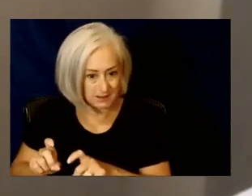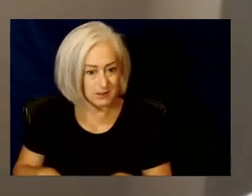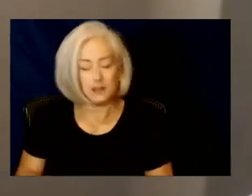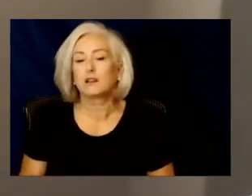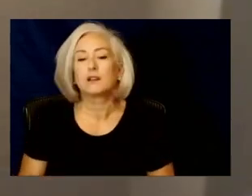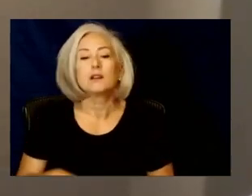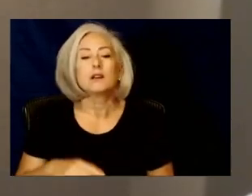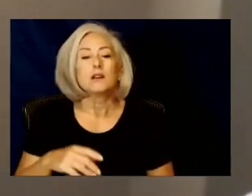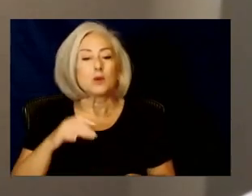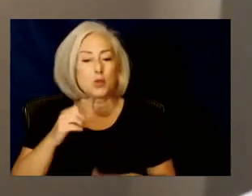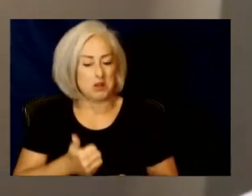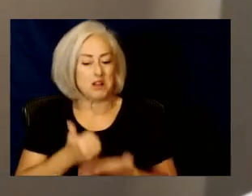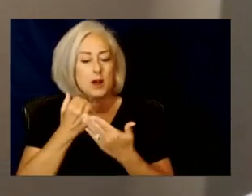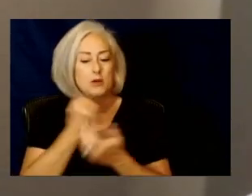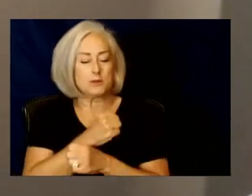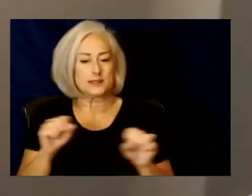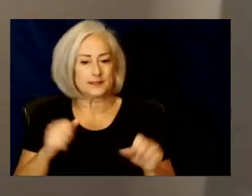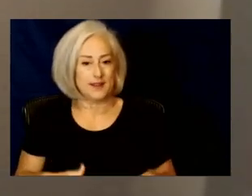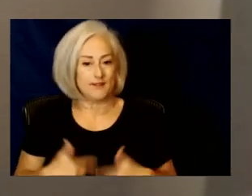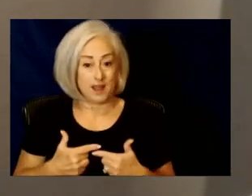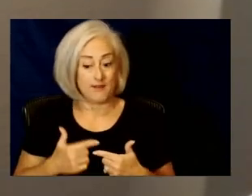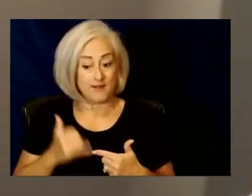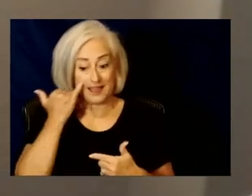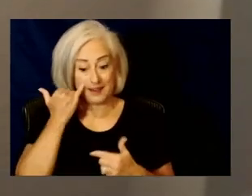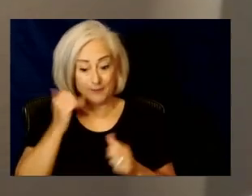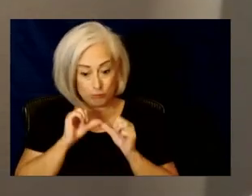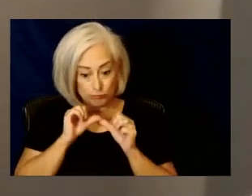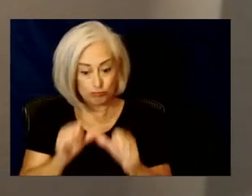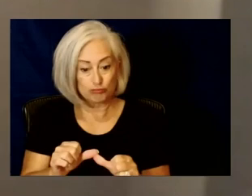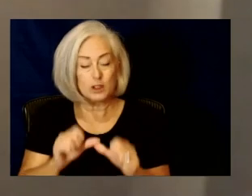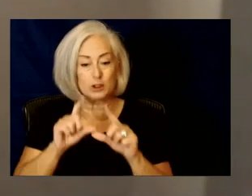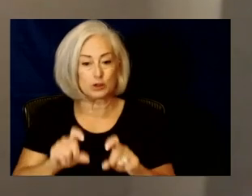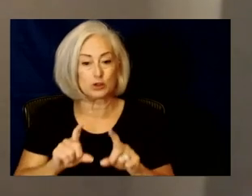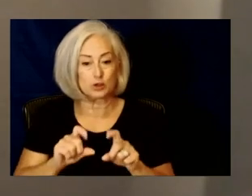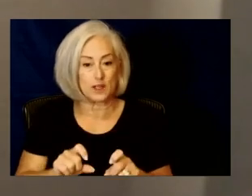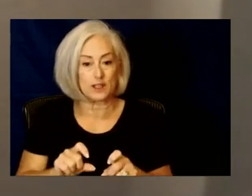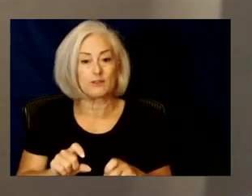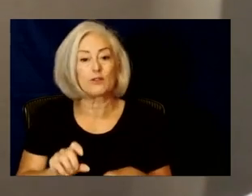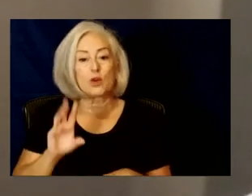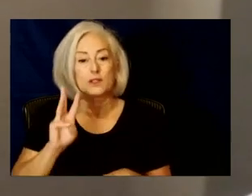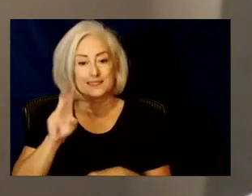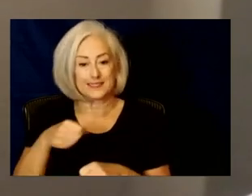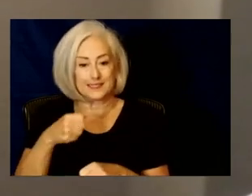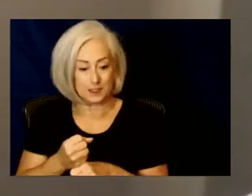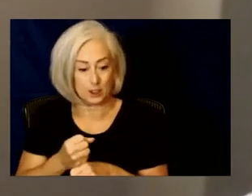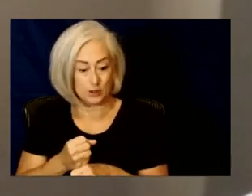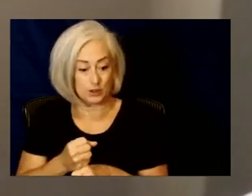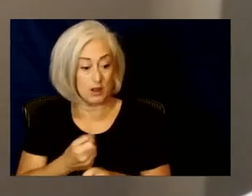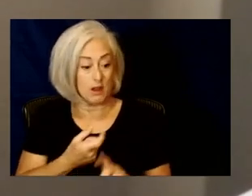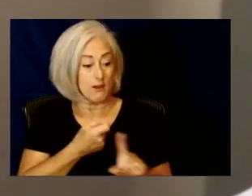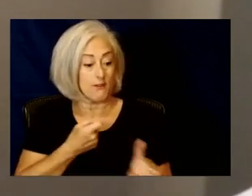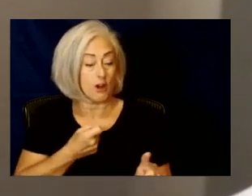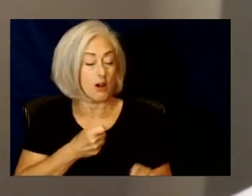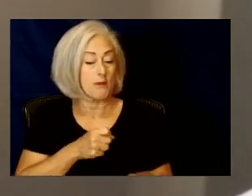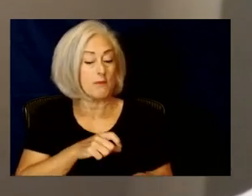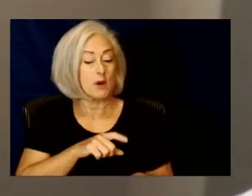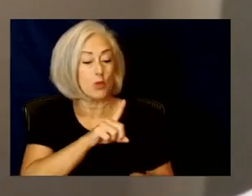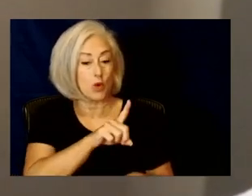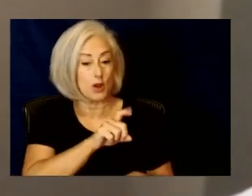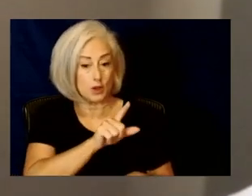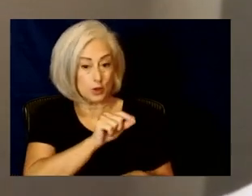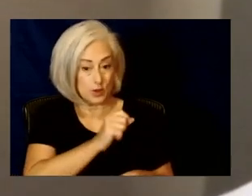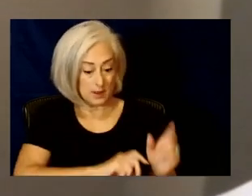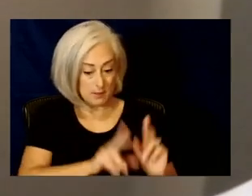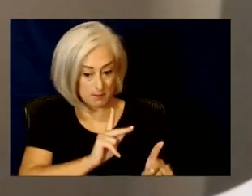least 6 years, a little over 6 years, you're going to save one life for every 320 or so people that you screen. And it